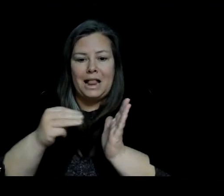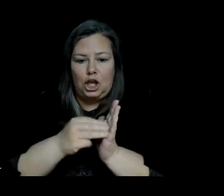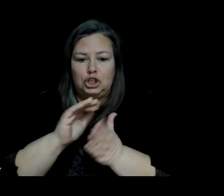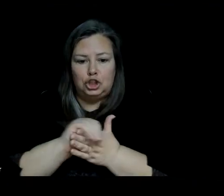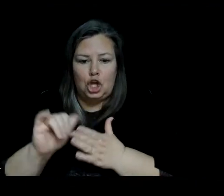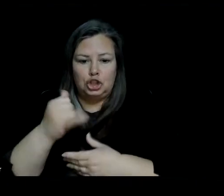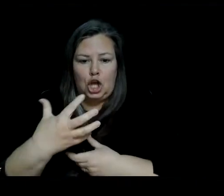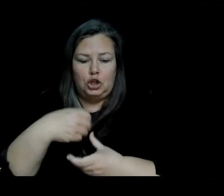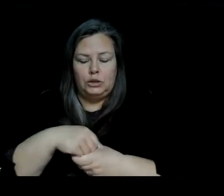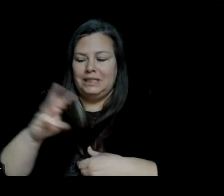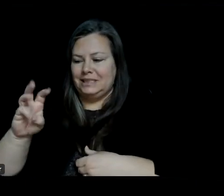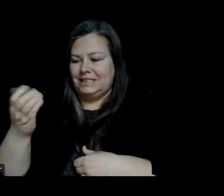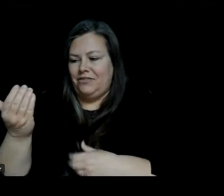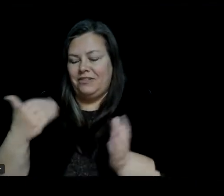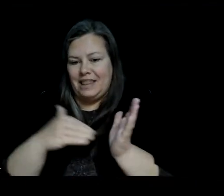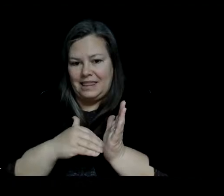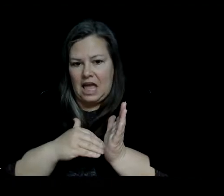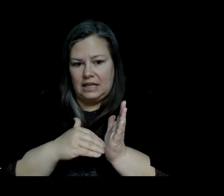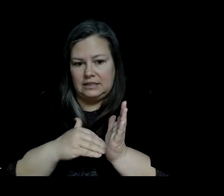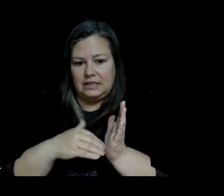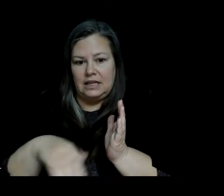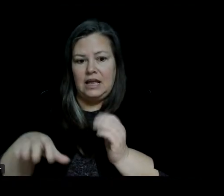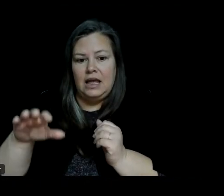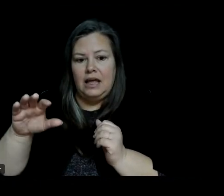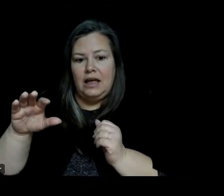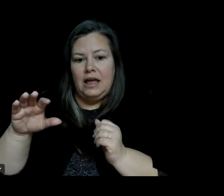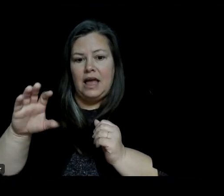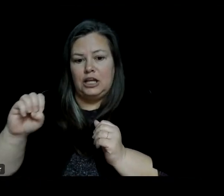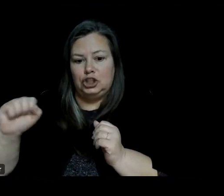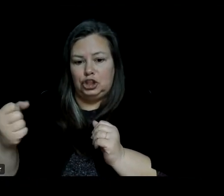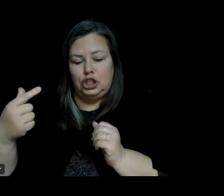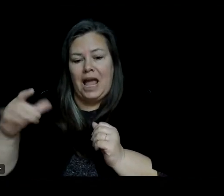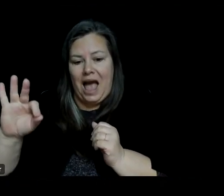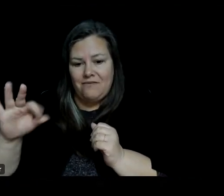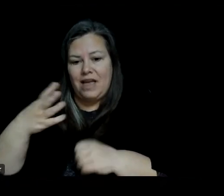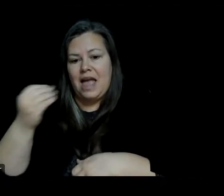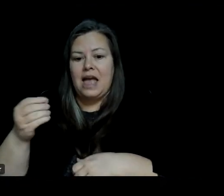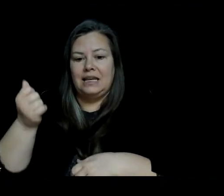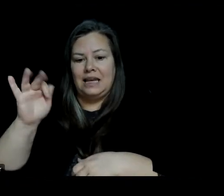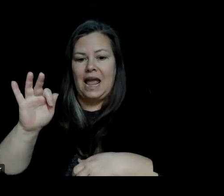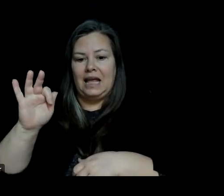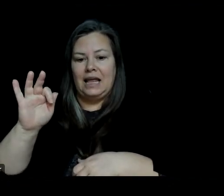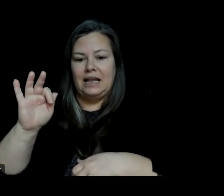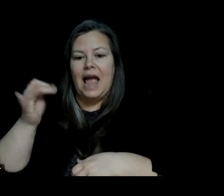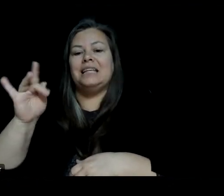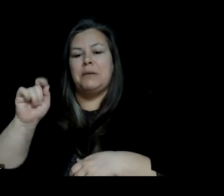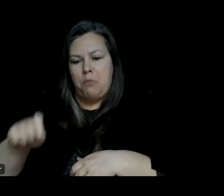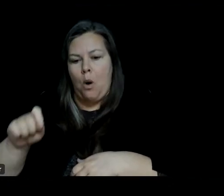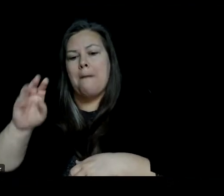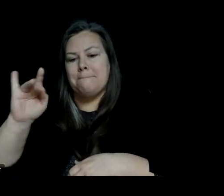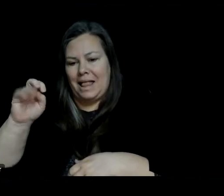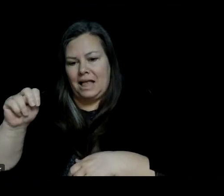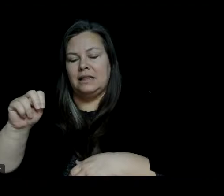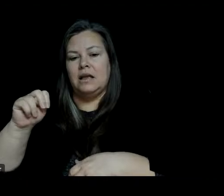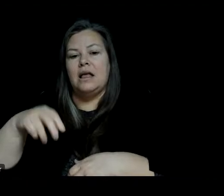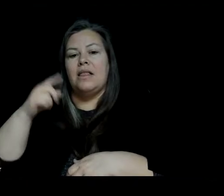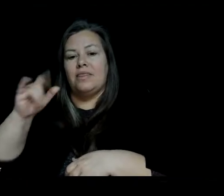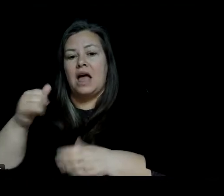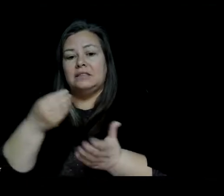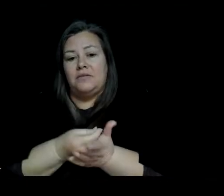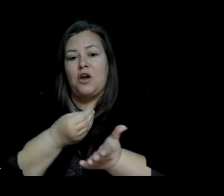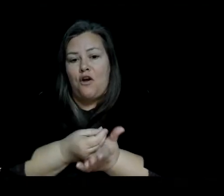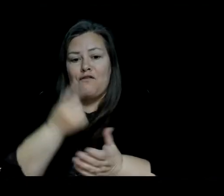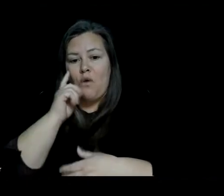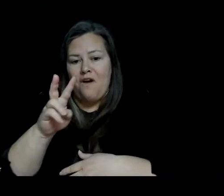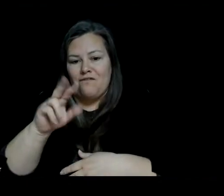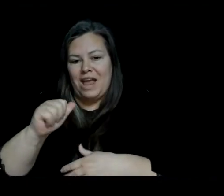Including $615,000 SGF and $19.8 million SIBF. The SGF was previously appropriated for the Veteran